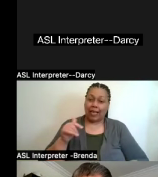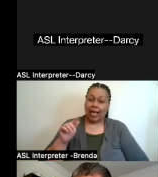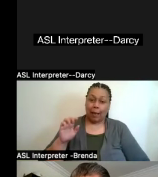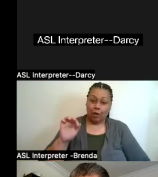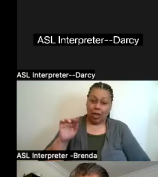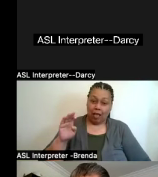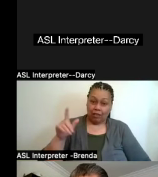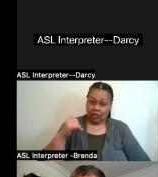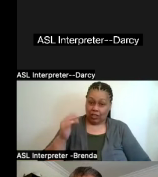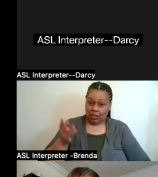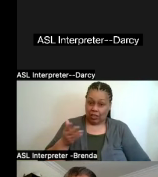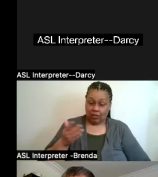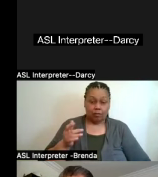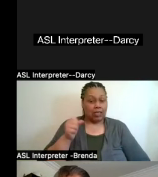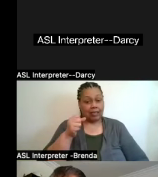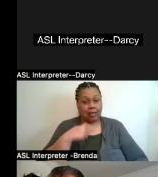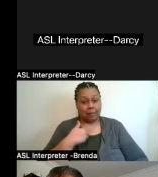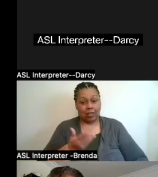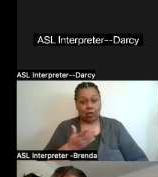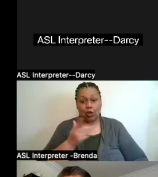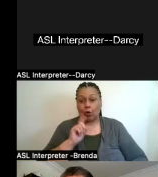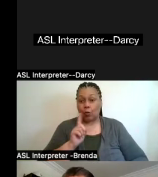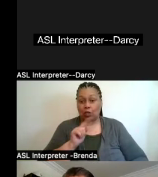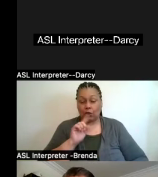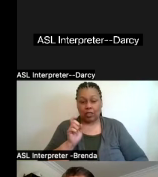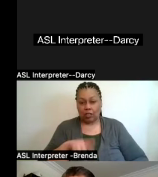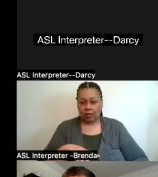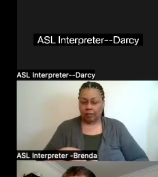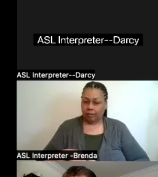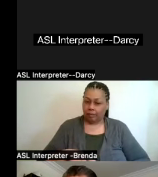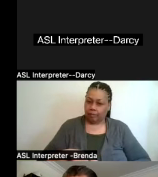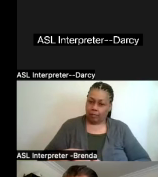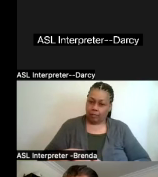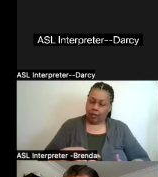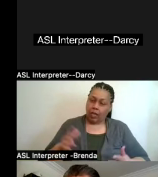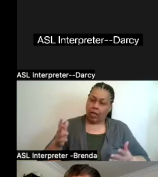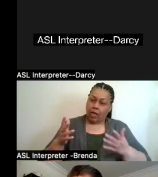Yeah, No. sorry. What was the question? I think another way of asking is